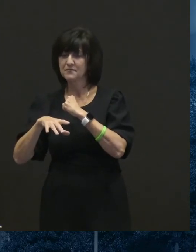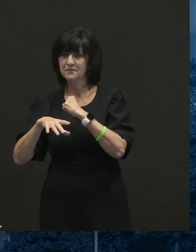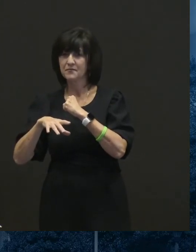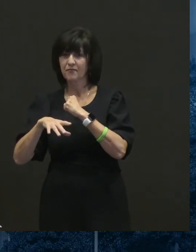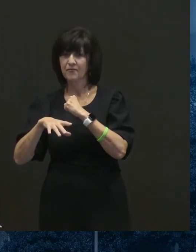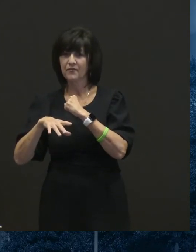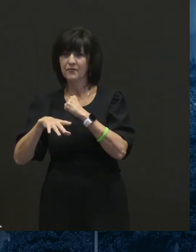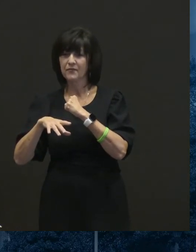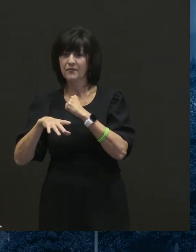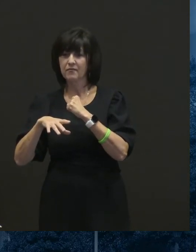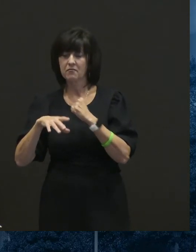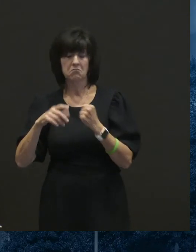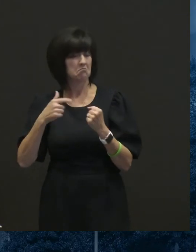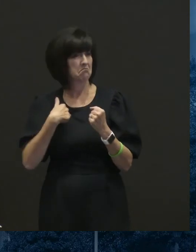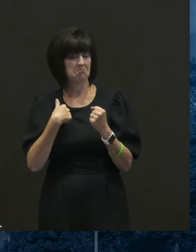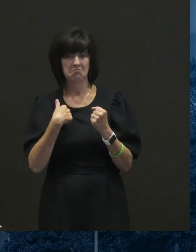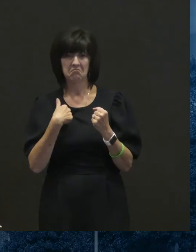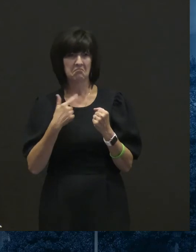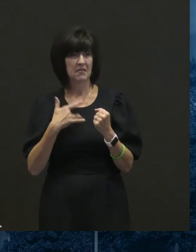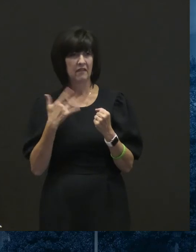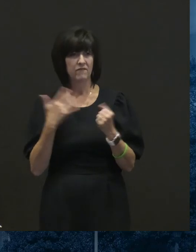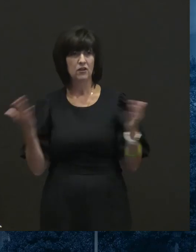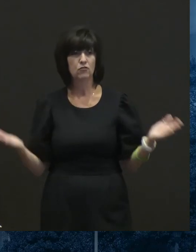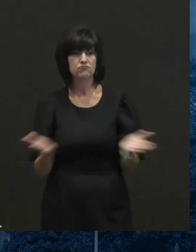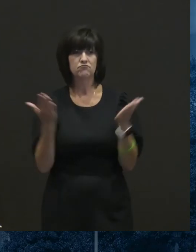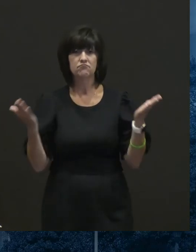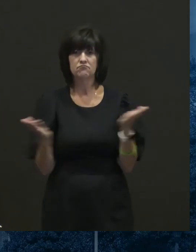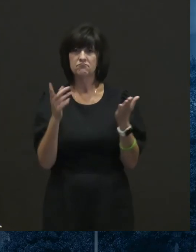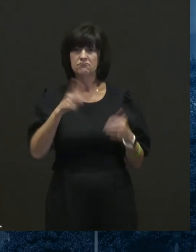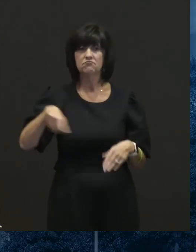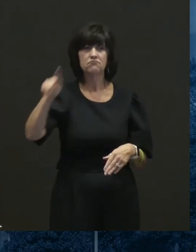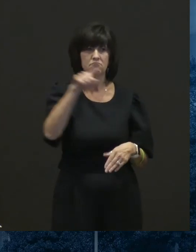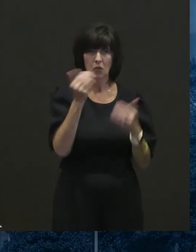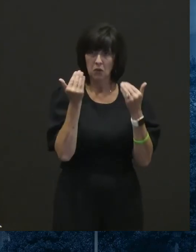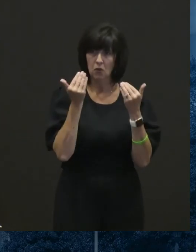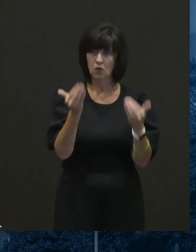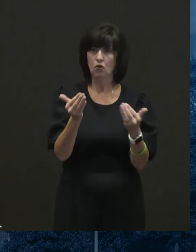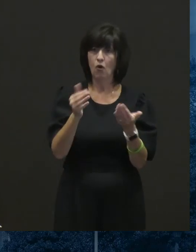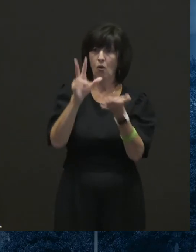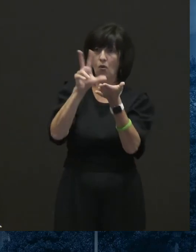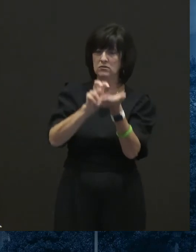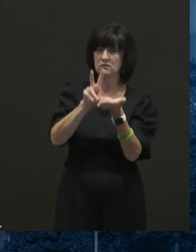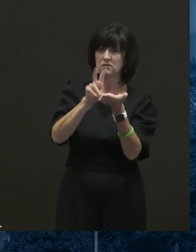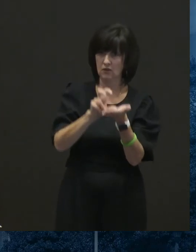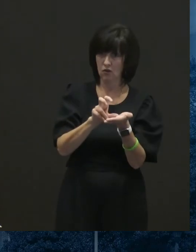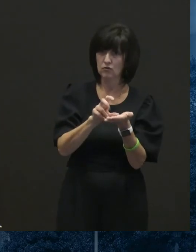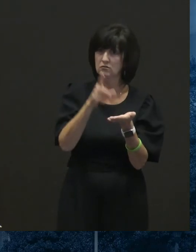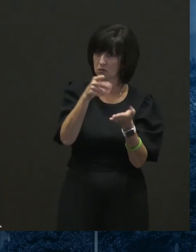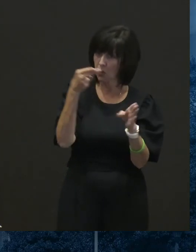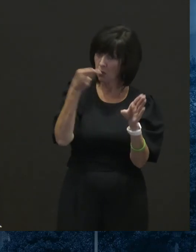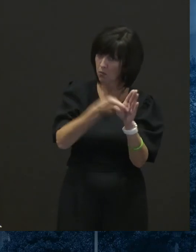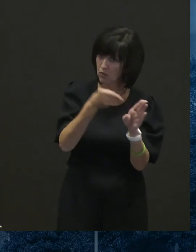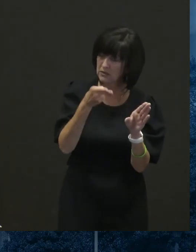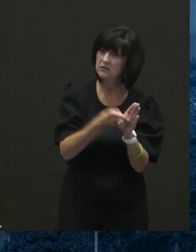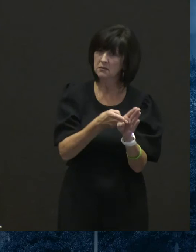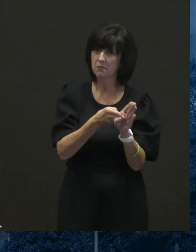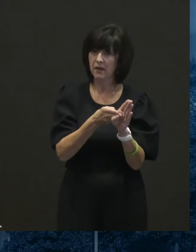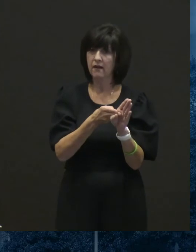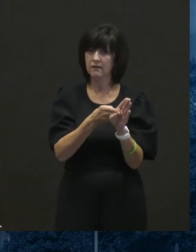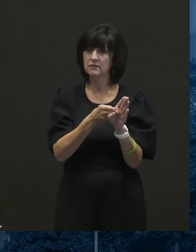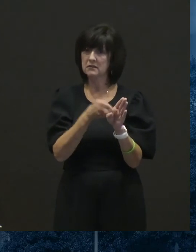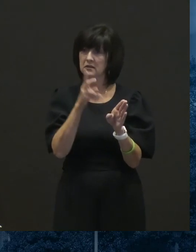presented. And I would encourage everybody to download it and participate. It's just a really good tool,